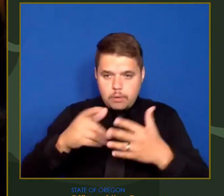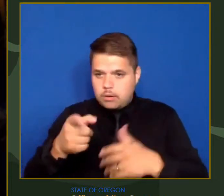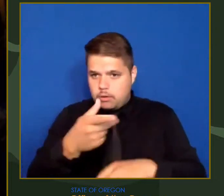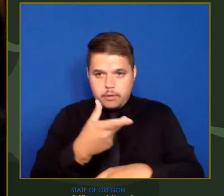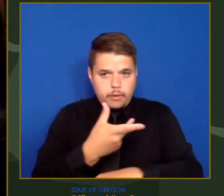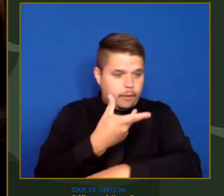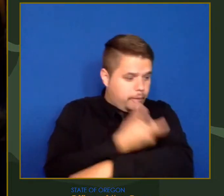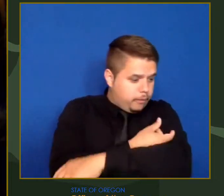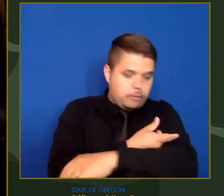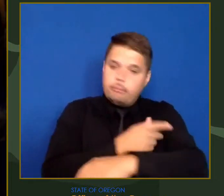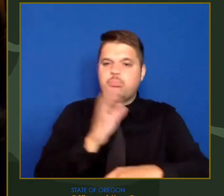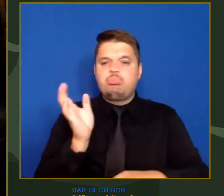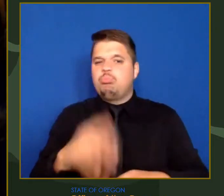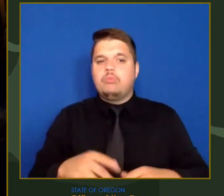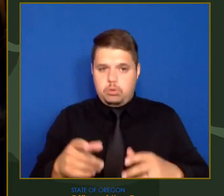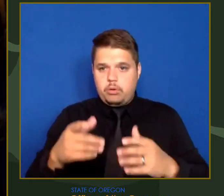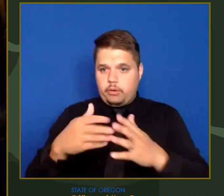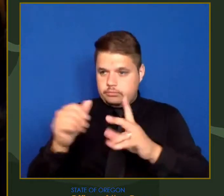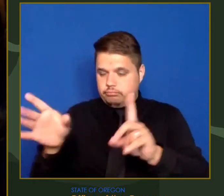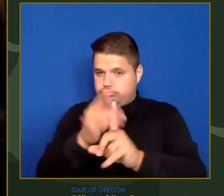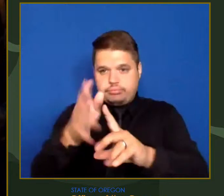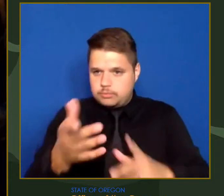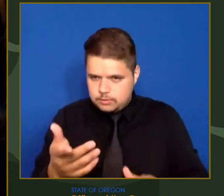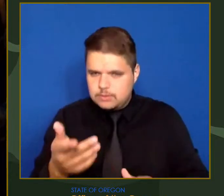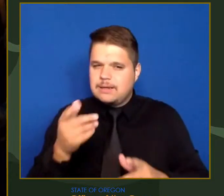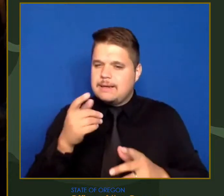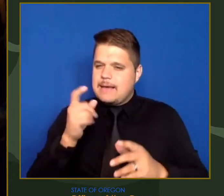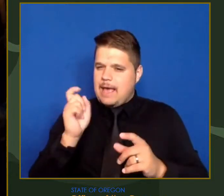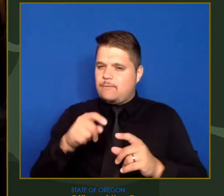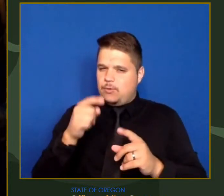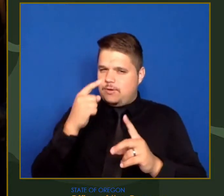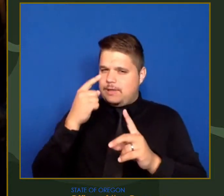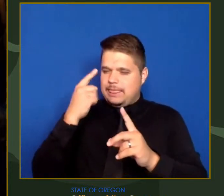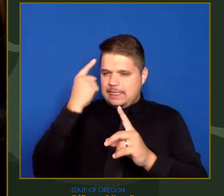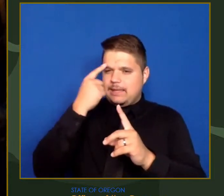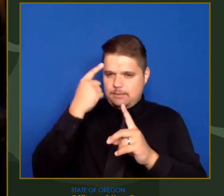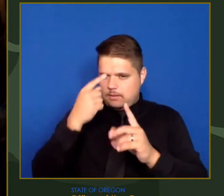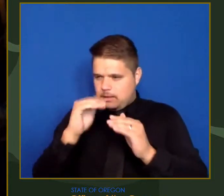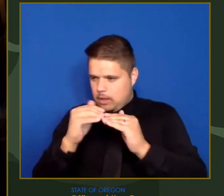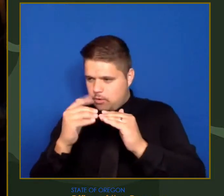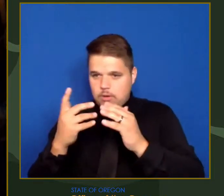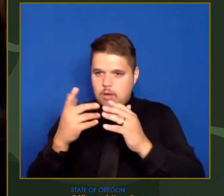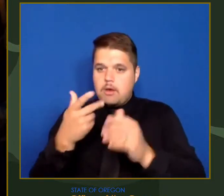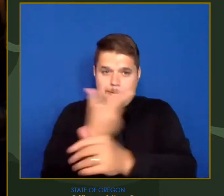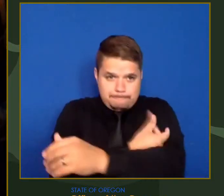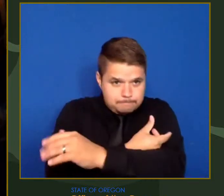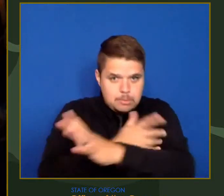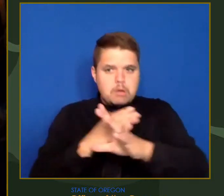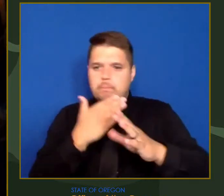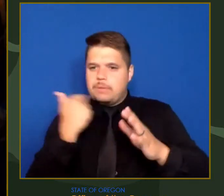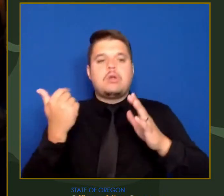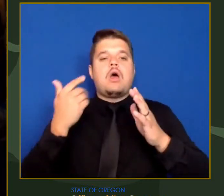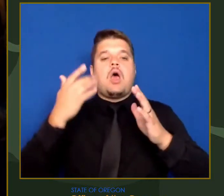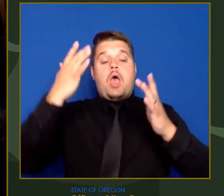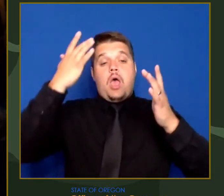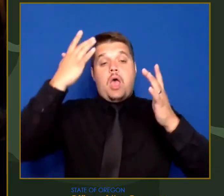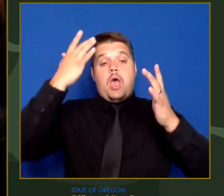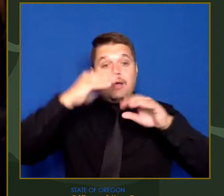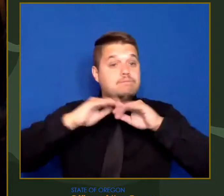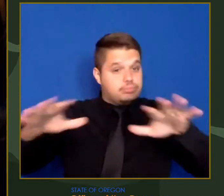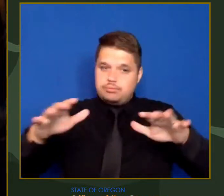more normal life that we saw before COVID-19 ravaged Oregon, the rest of the country, and the rest of the world. Okay, one